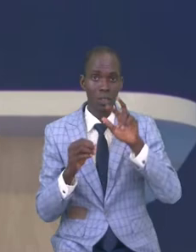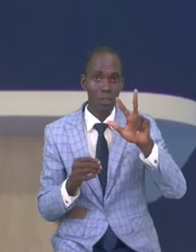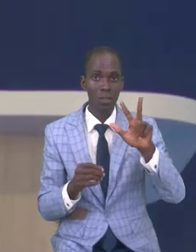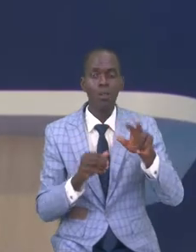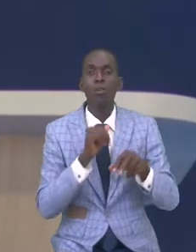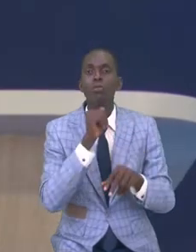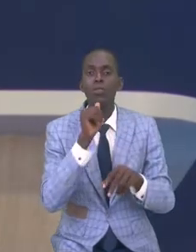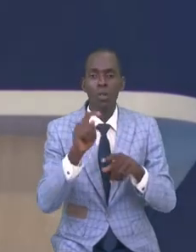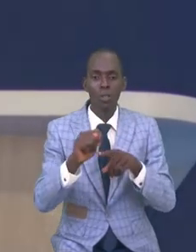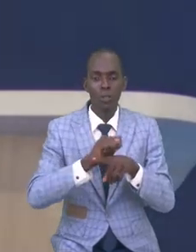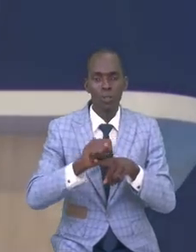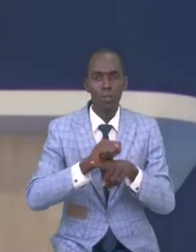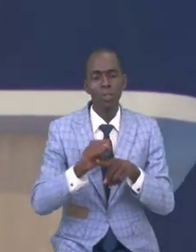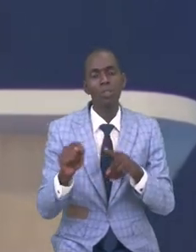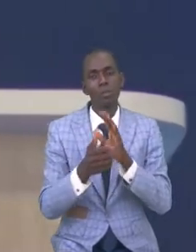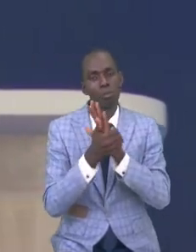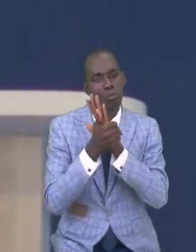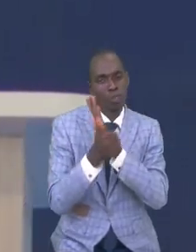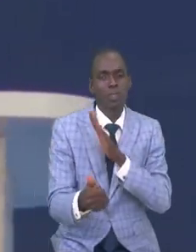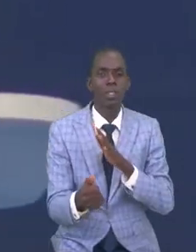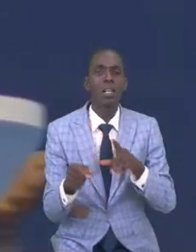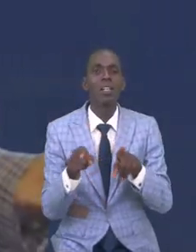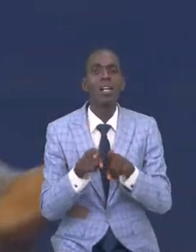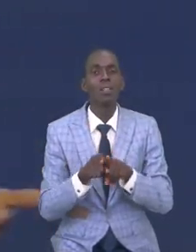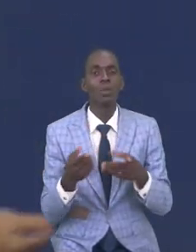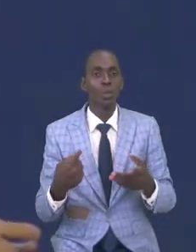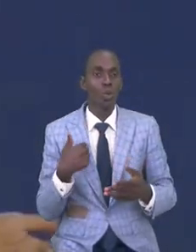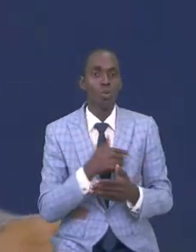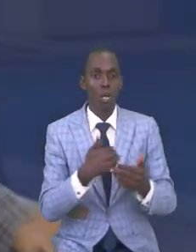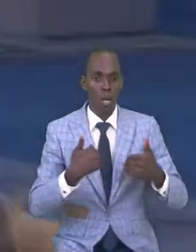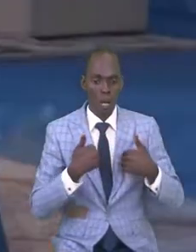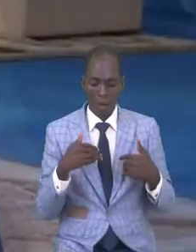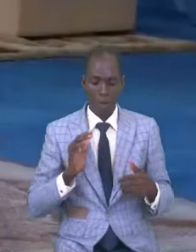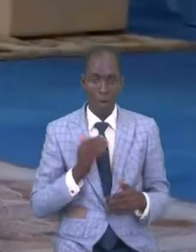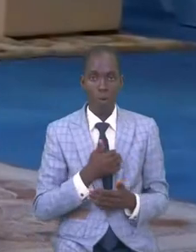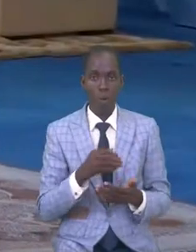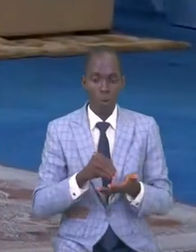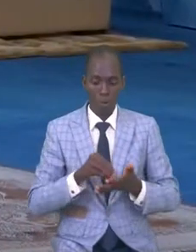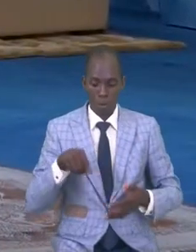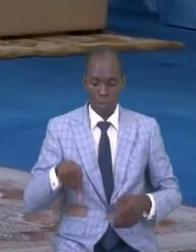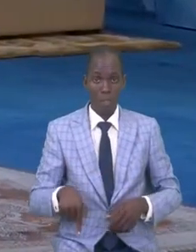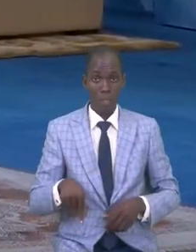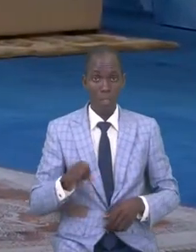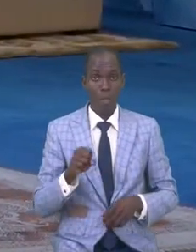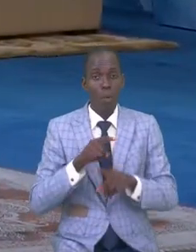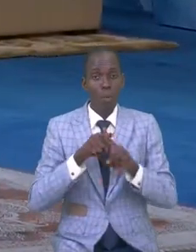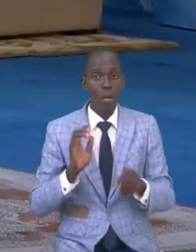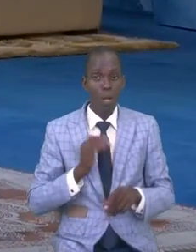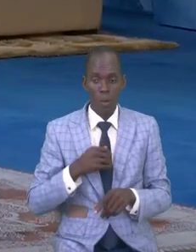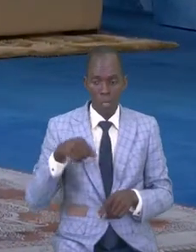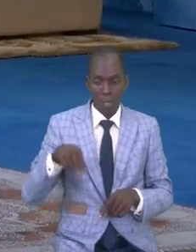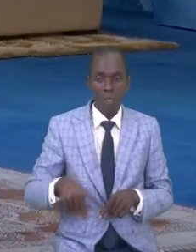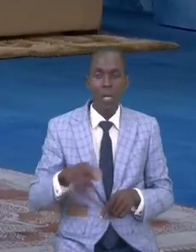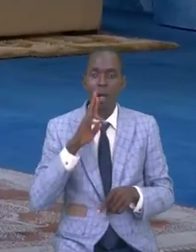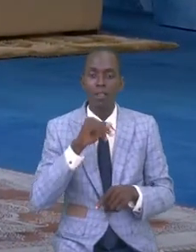untrained potentials. Just like we all have legs, but because our legs are not